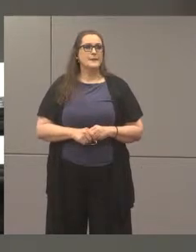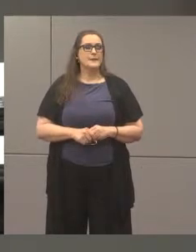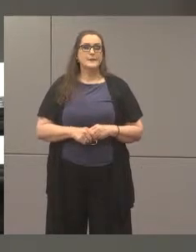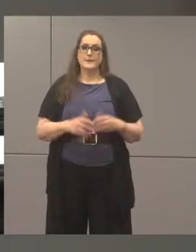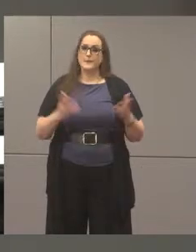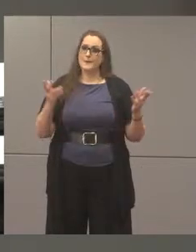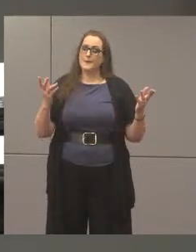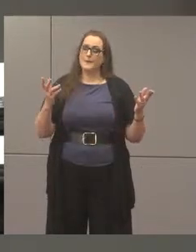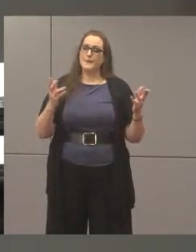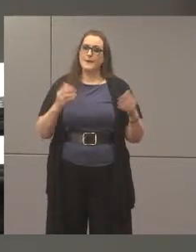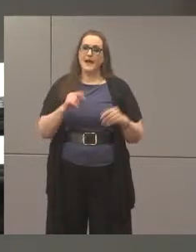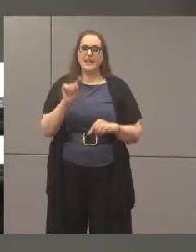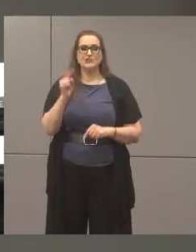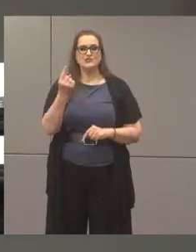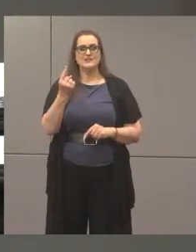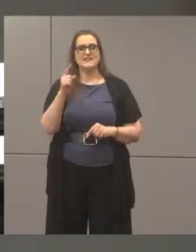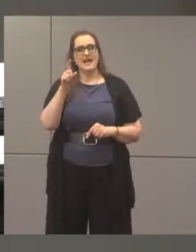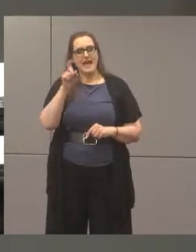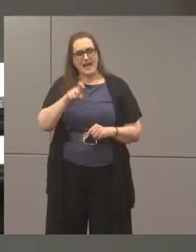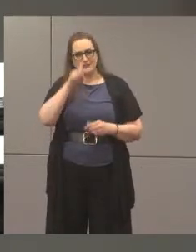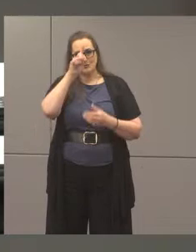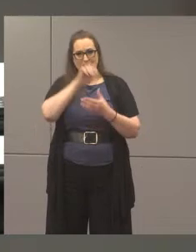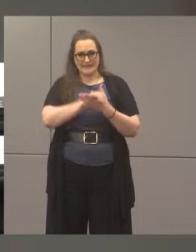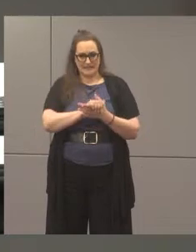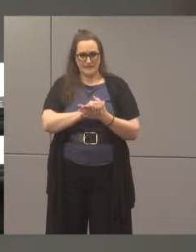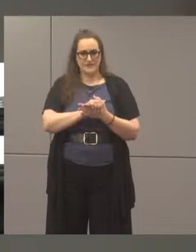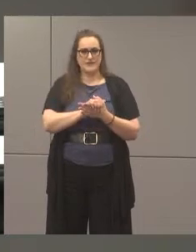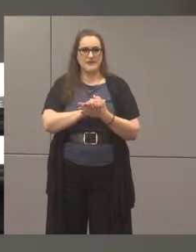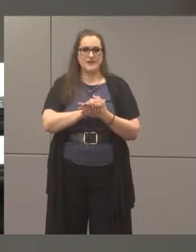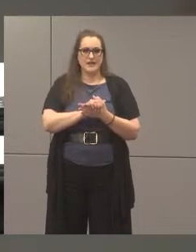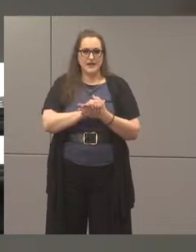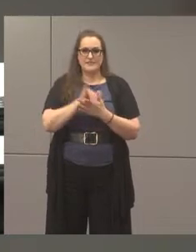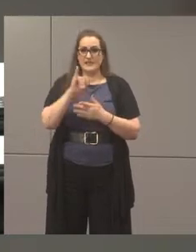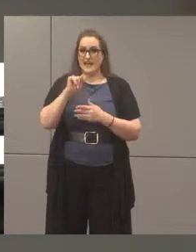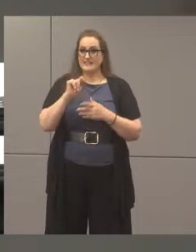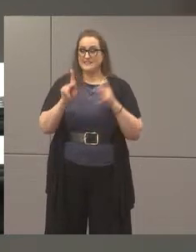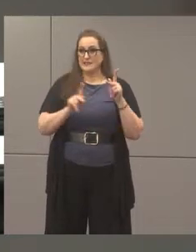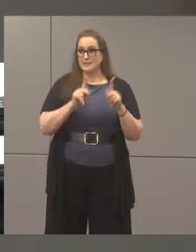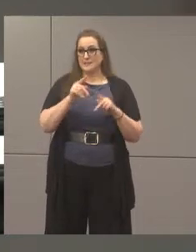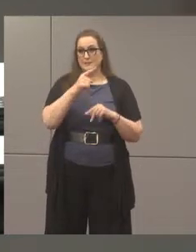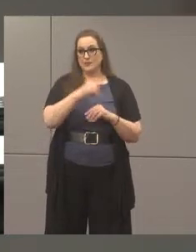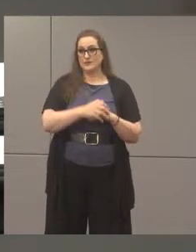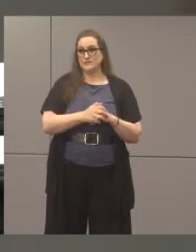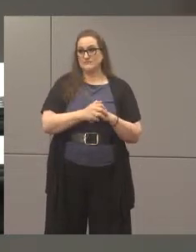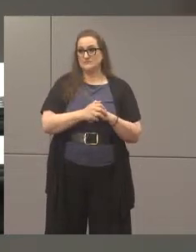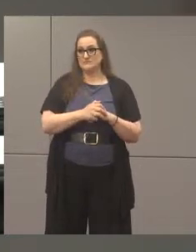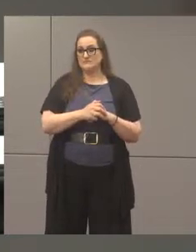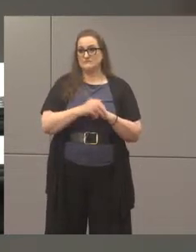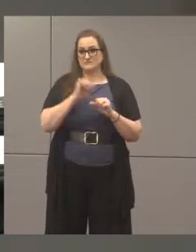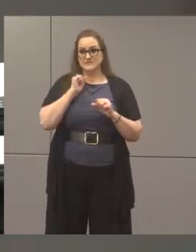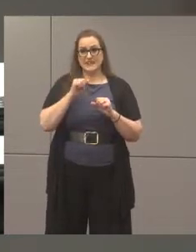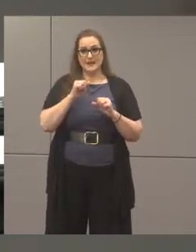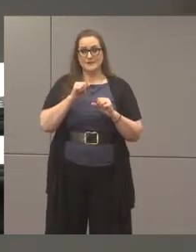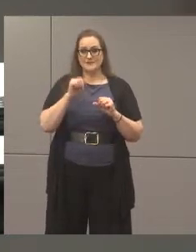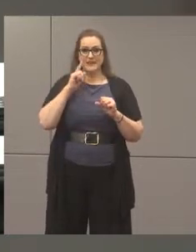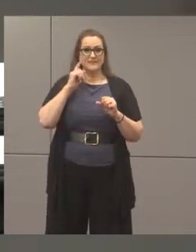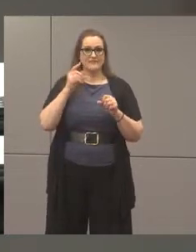And I just have to believe that the IT people can pull the rabbit out of the